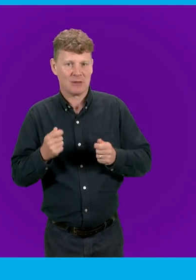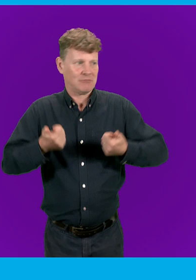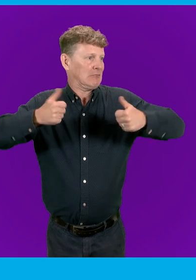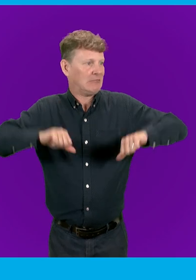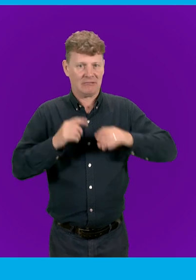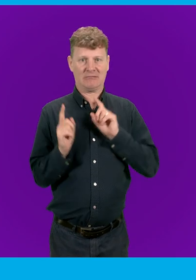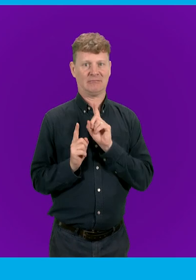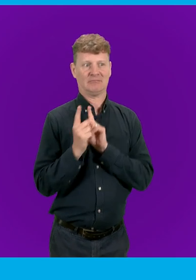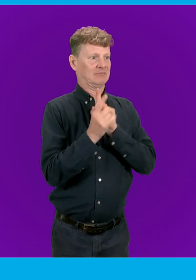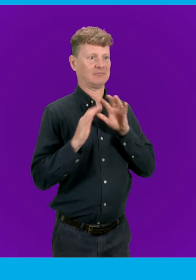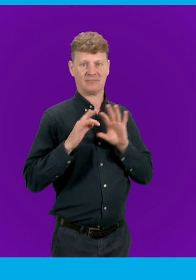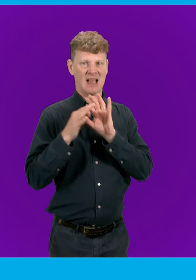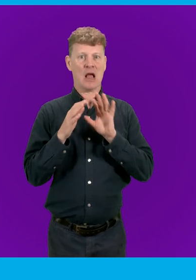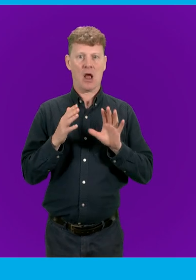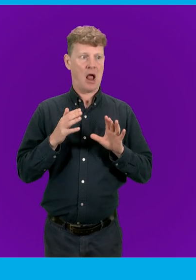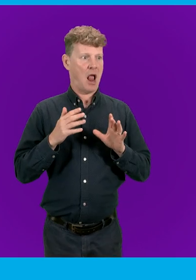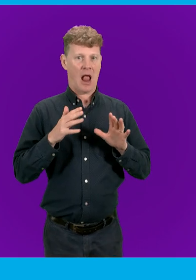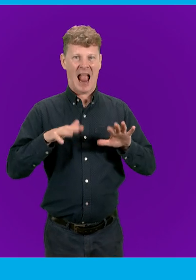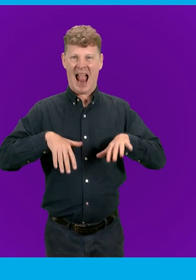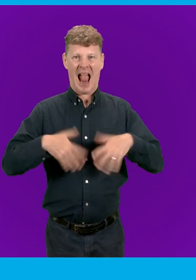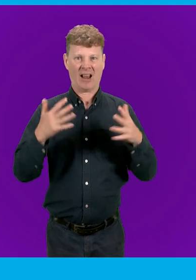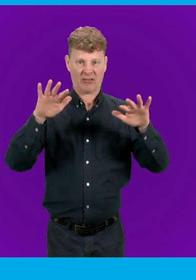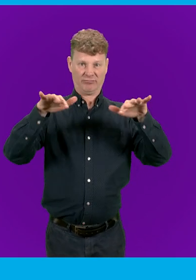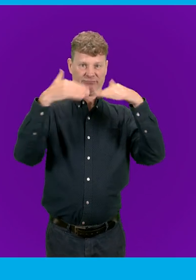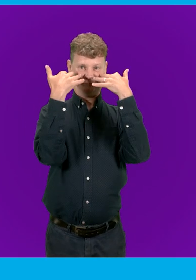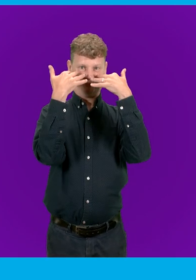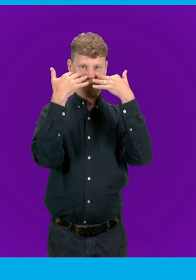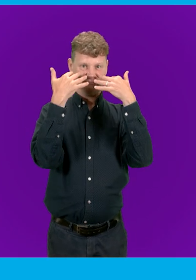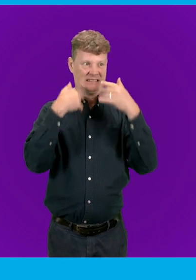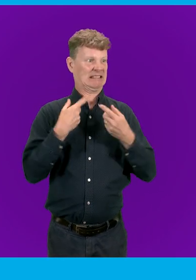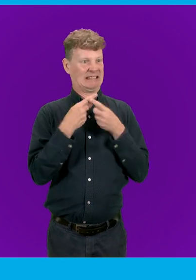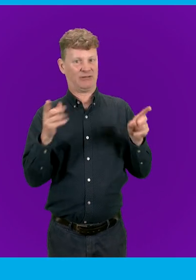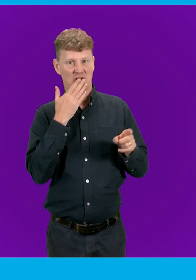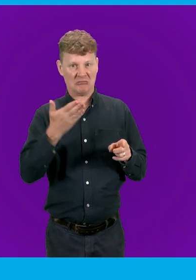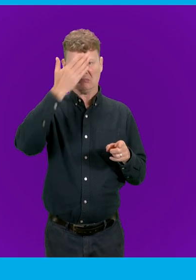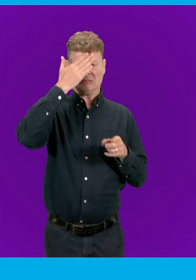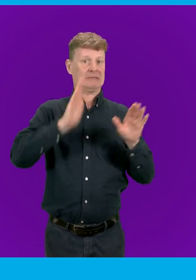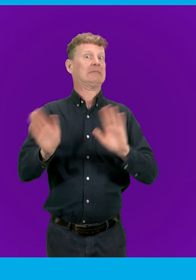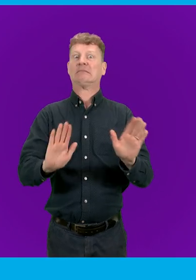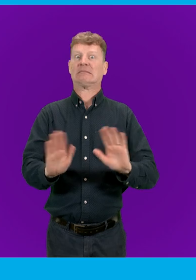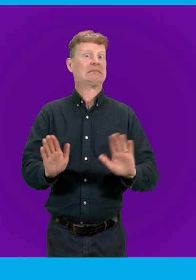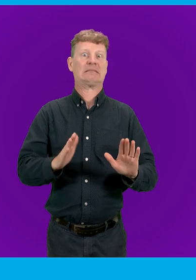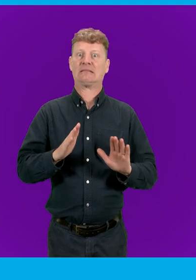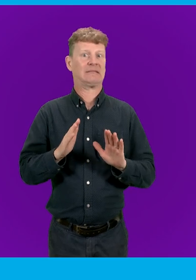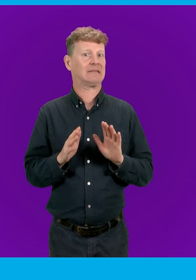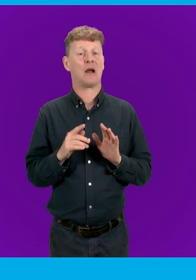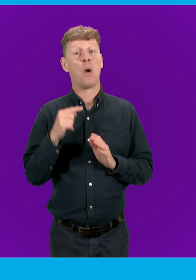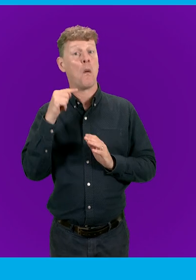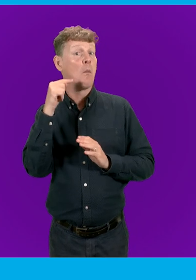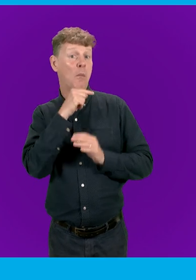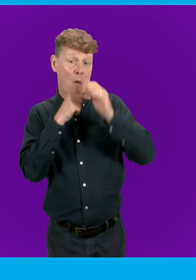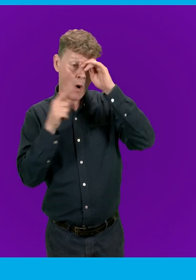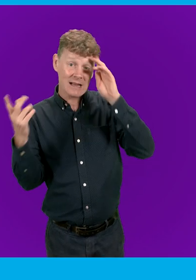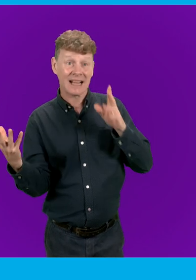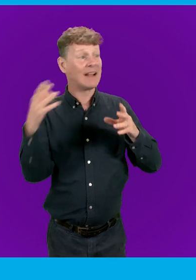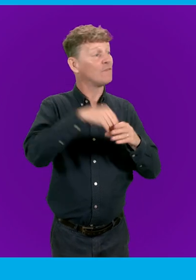really want to do anything that's going to mark you out as doing something different. And for boys to get involved in